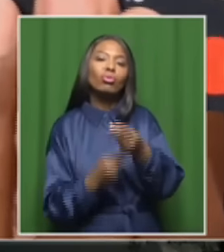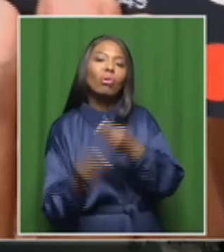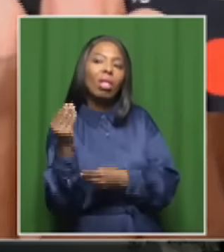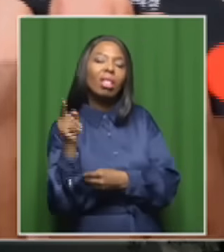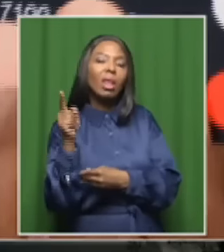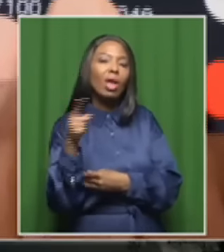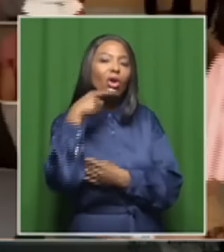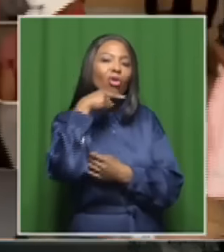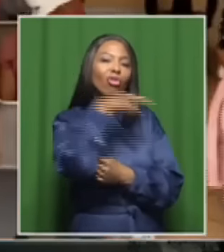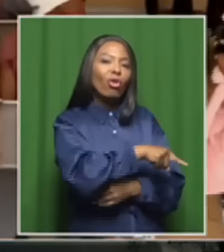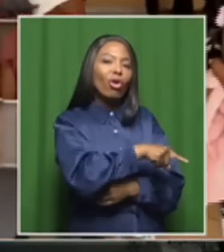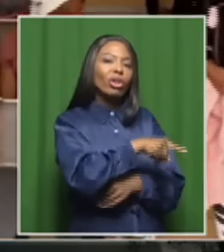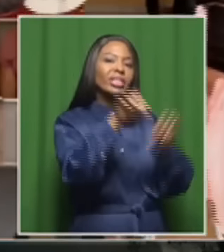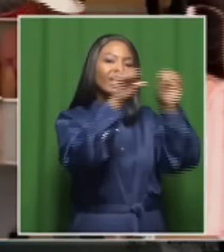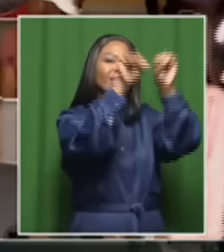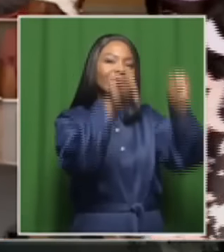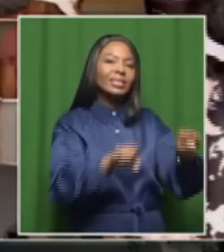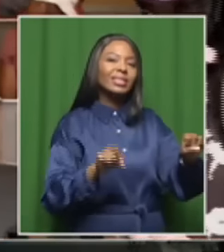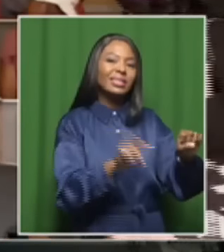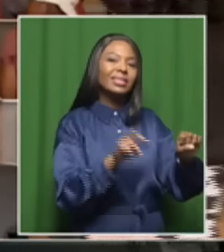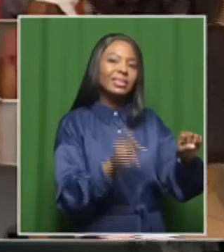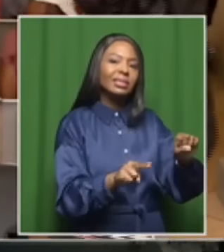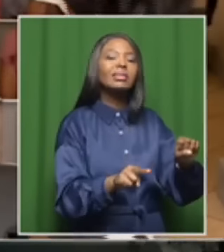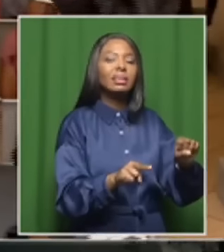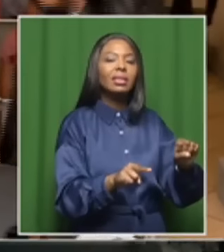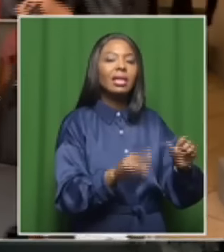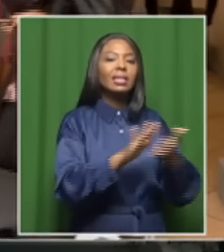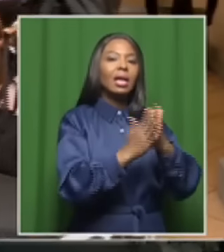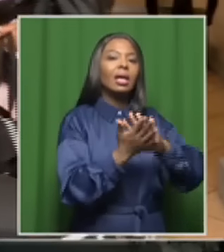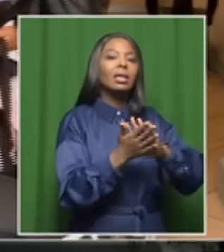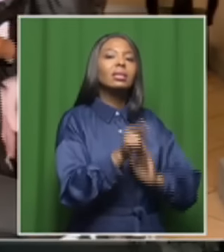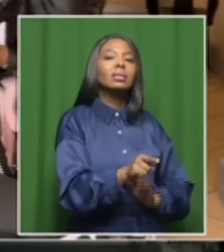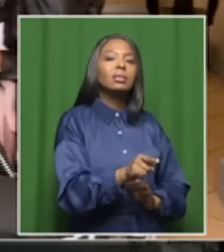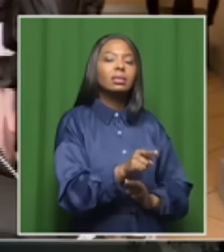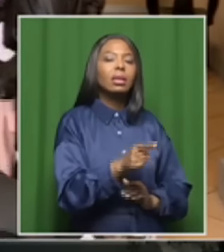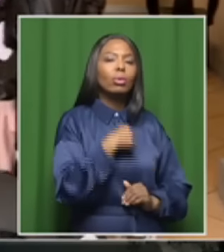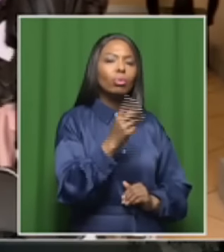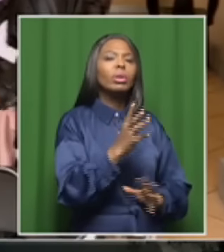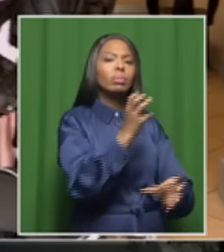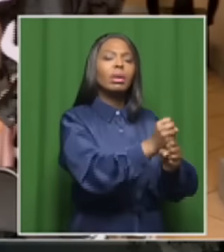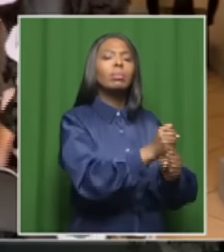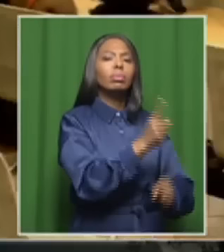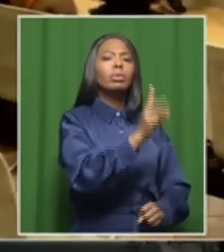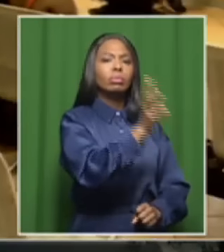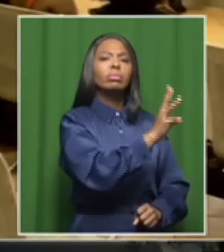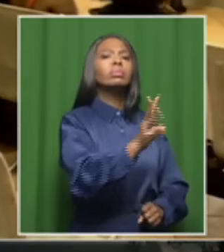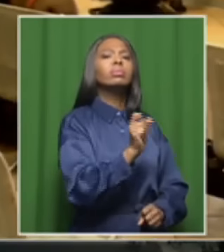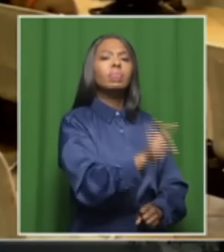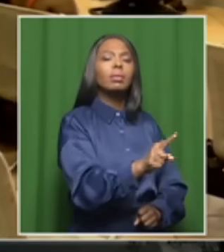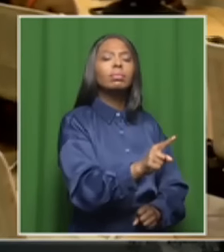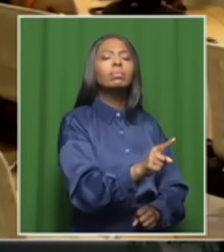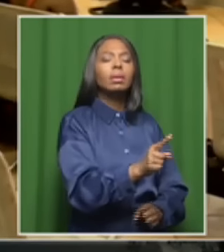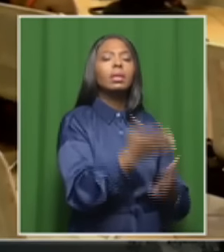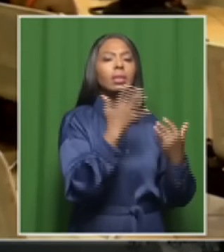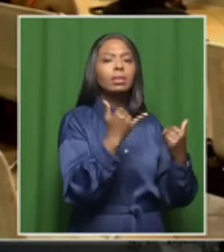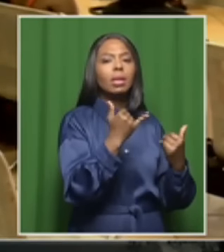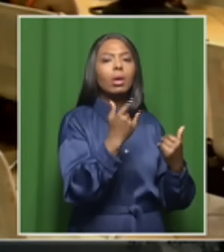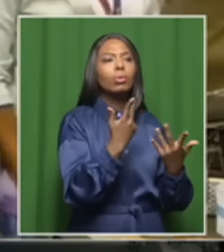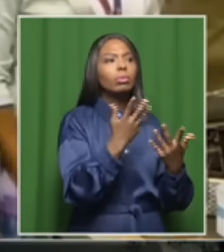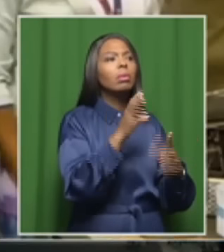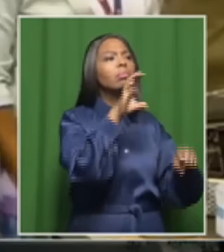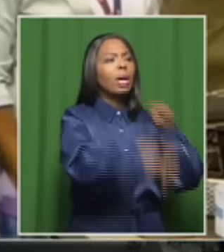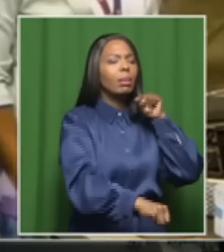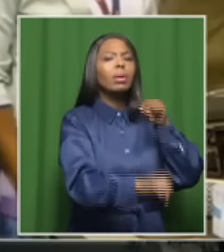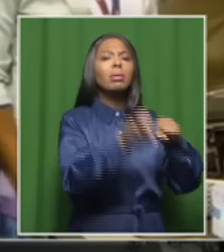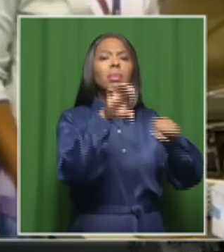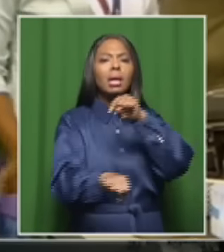and we commend that. I even said that yesterday, that we commend this, because it's actually showing that there's a light at the end of this